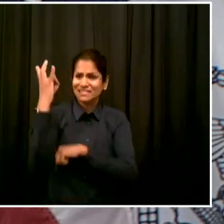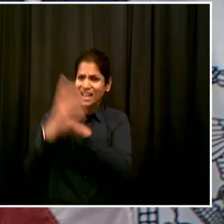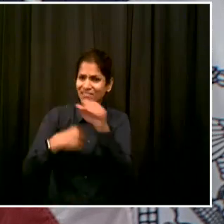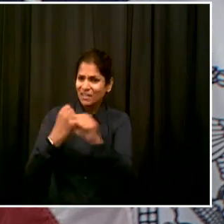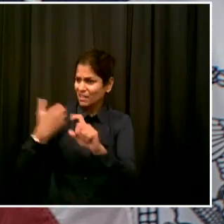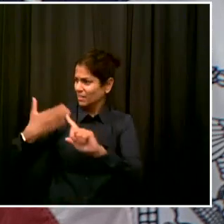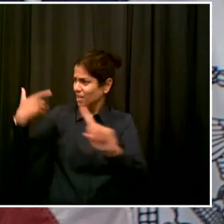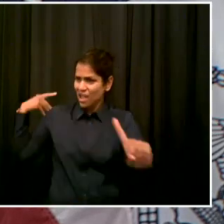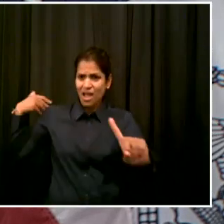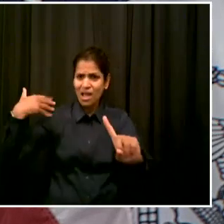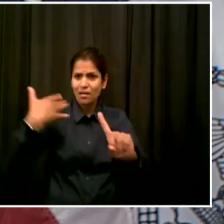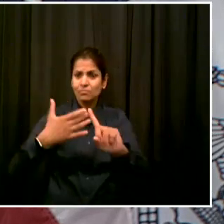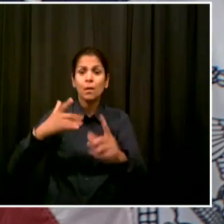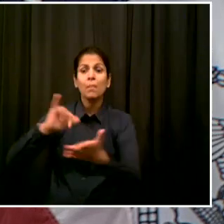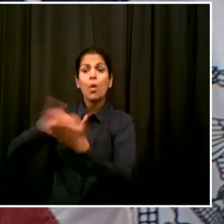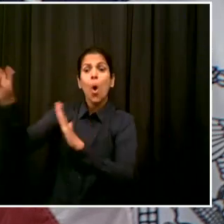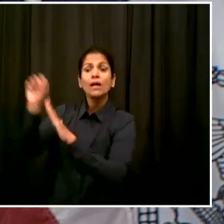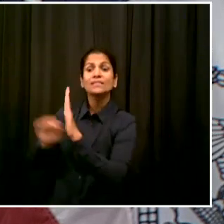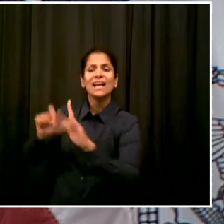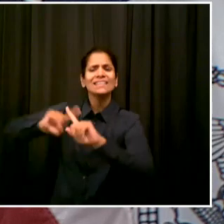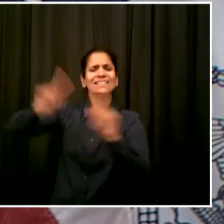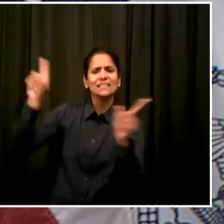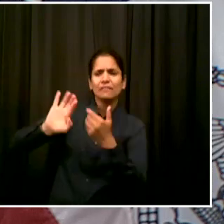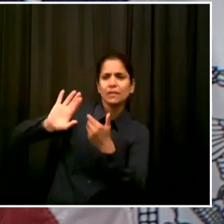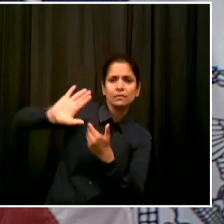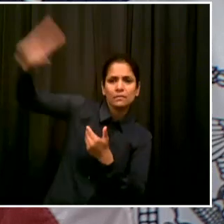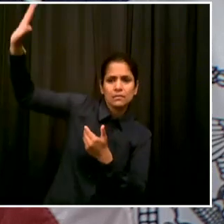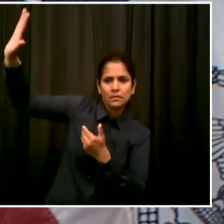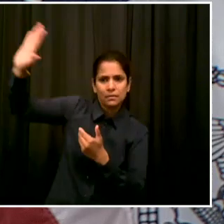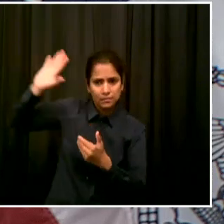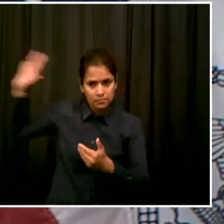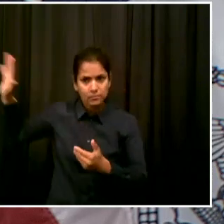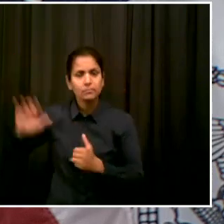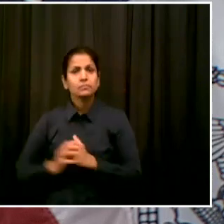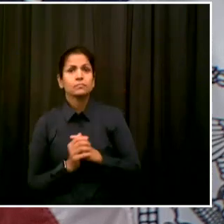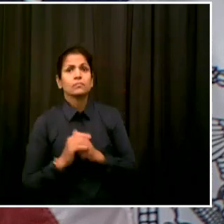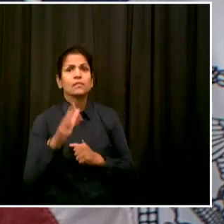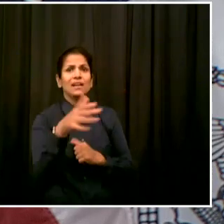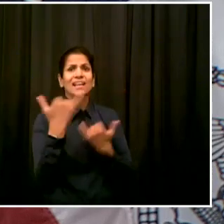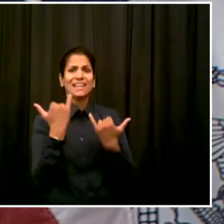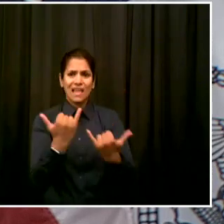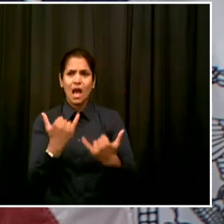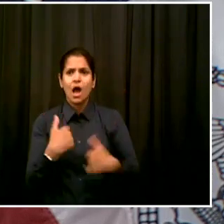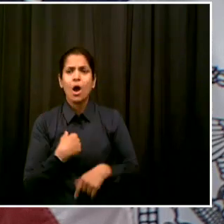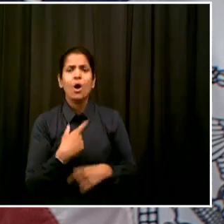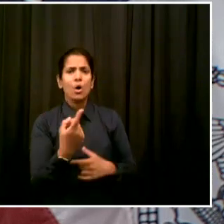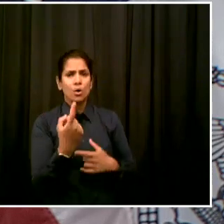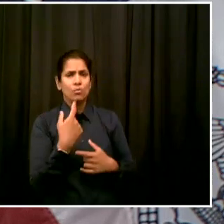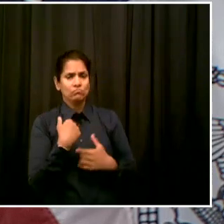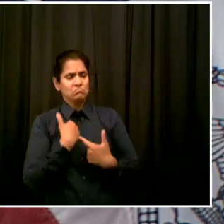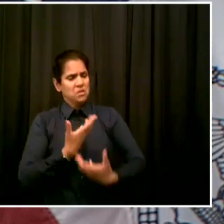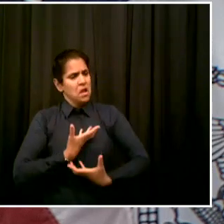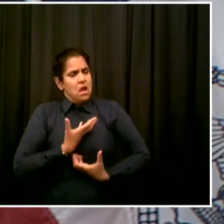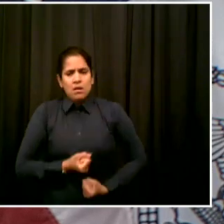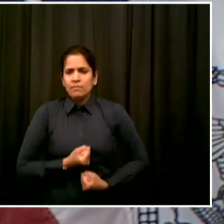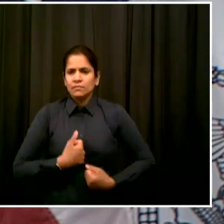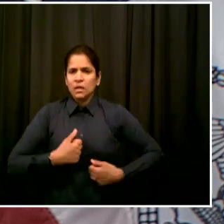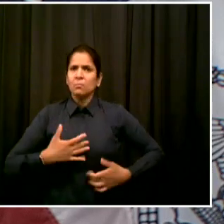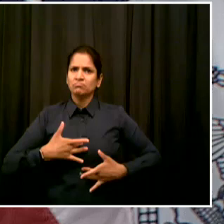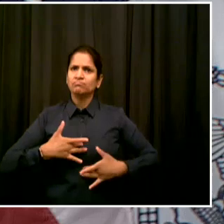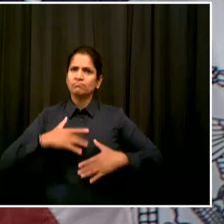convinced that as we continue to look at every reform and talk to communities about what they